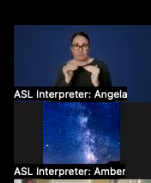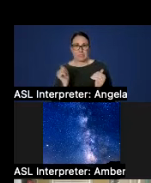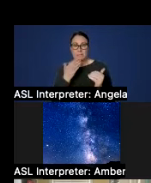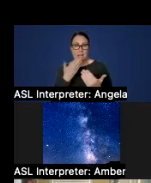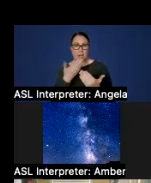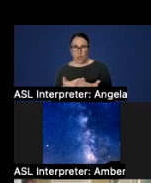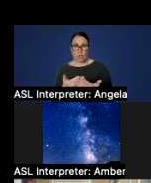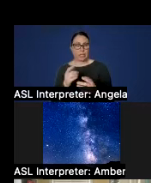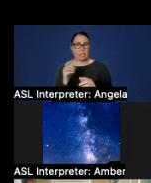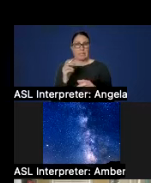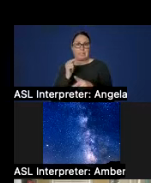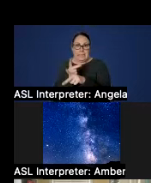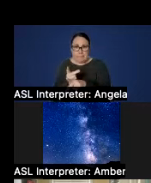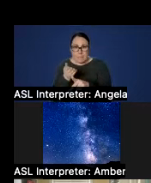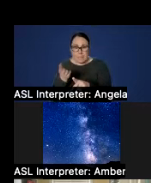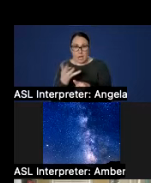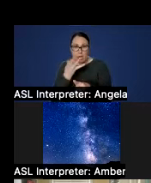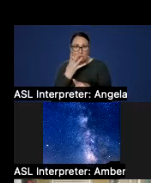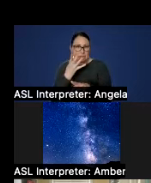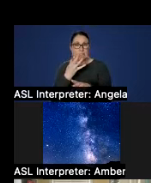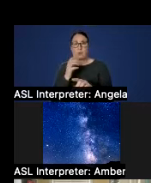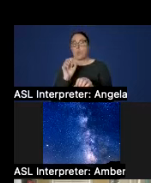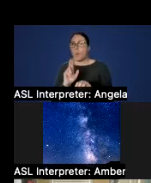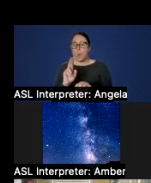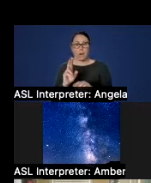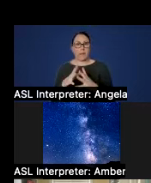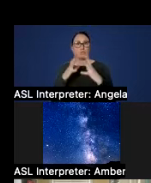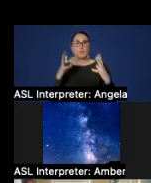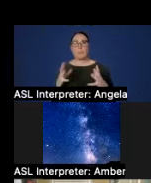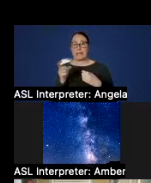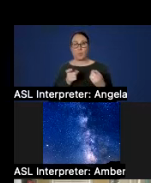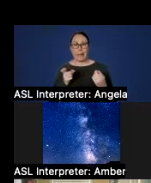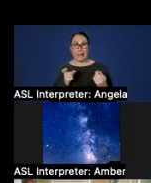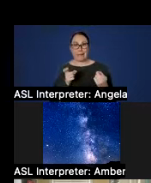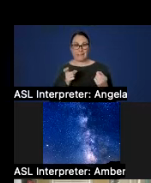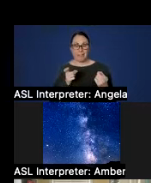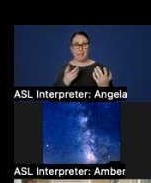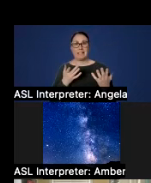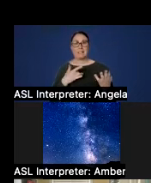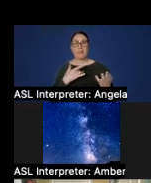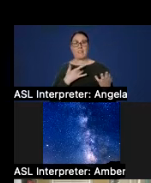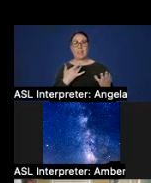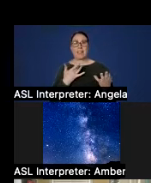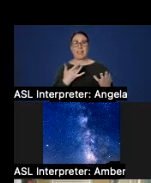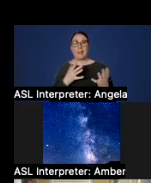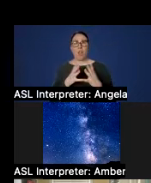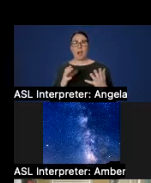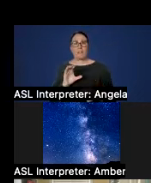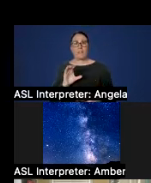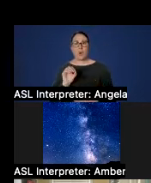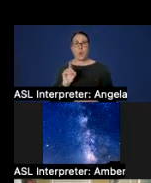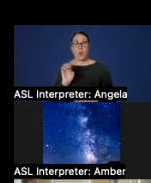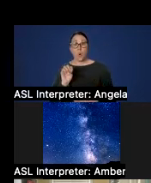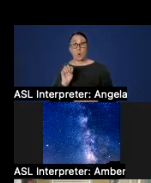inmates coming in that they can handle. So I feel like a lot of the codes, the sexual assault codes are